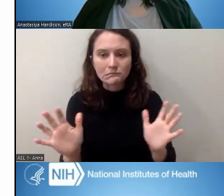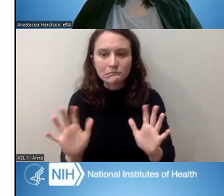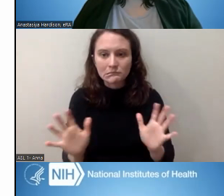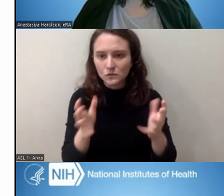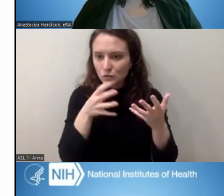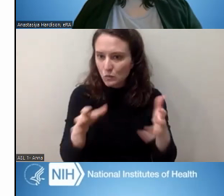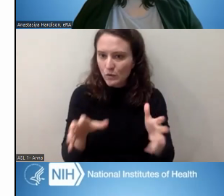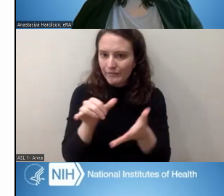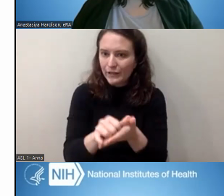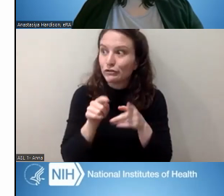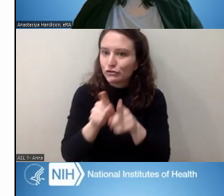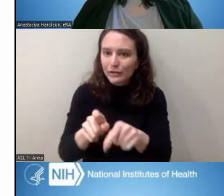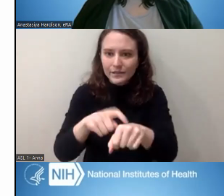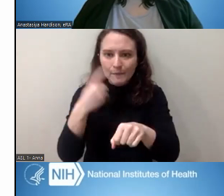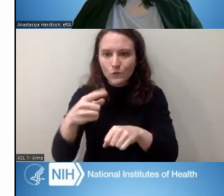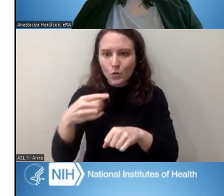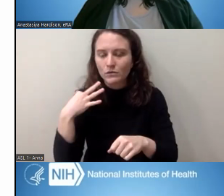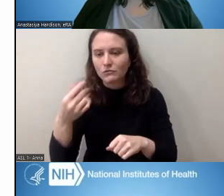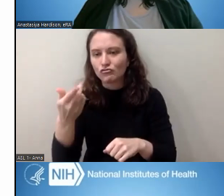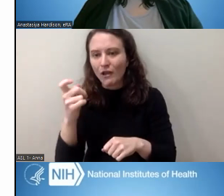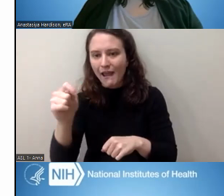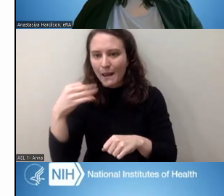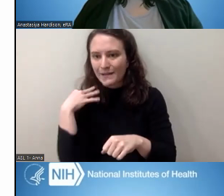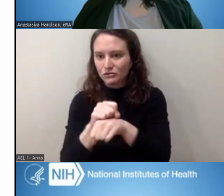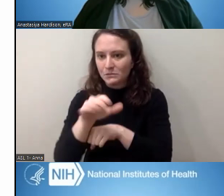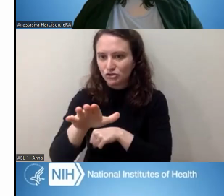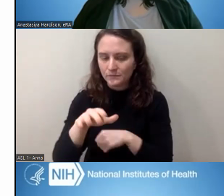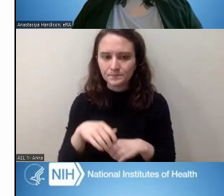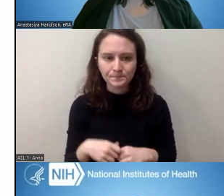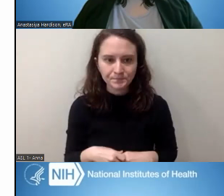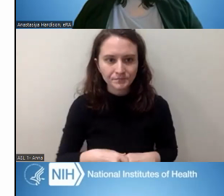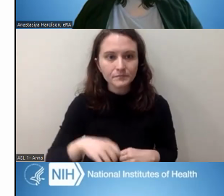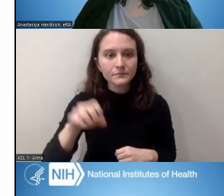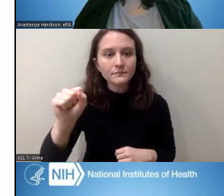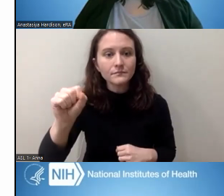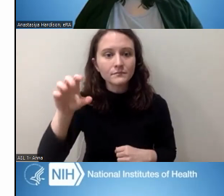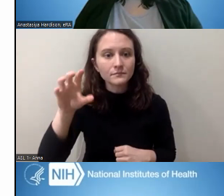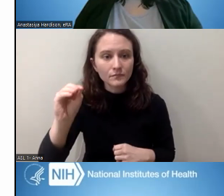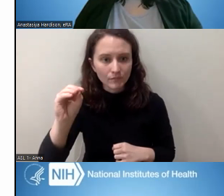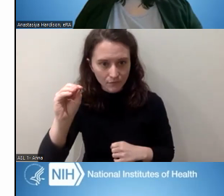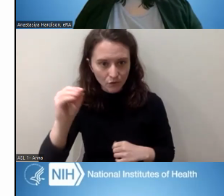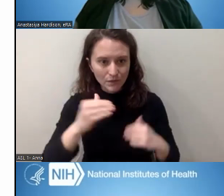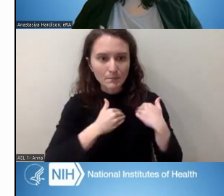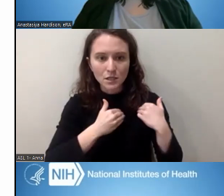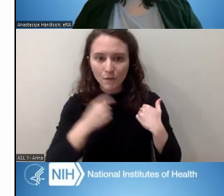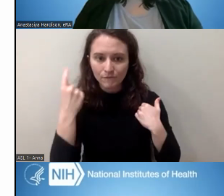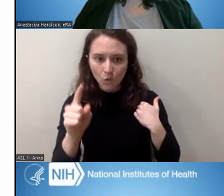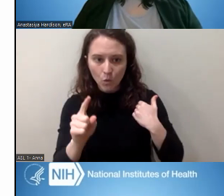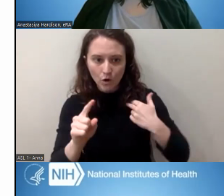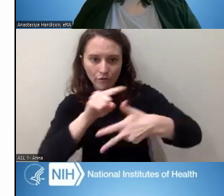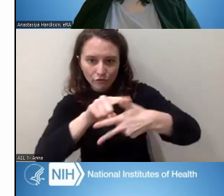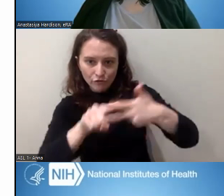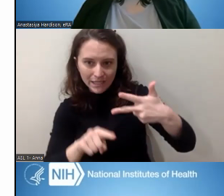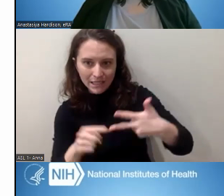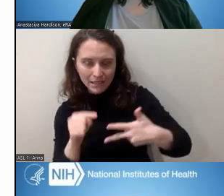application submission. The signing official is going to be responsible for maintaining institutional information on your IPF institution profile, like we